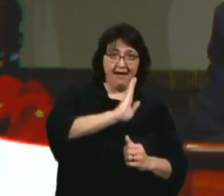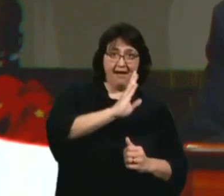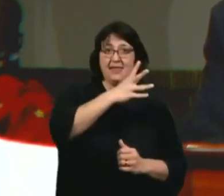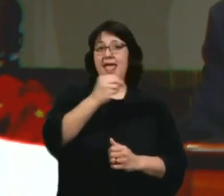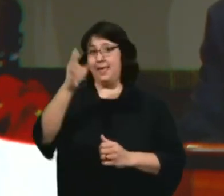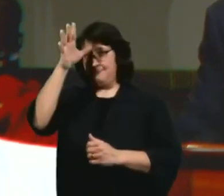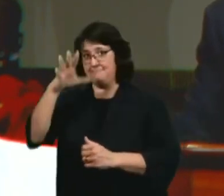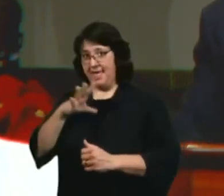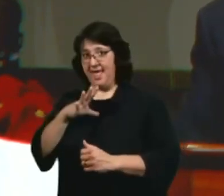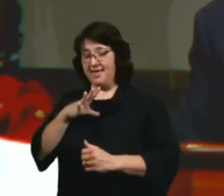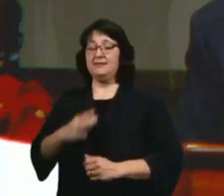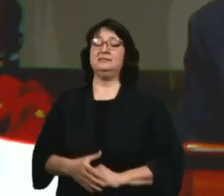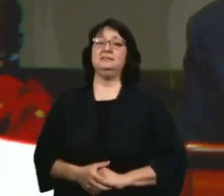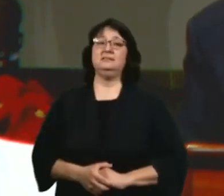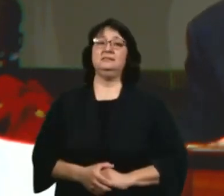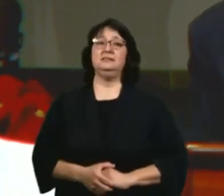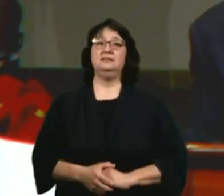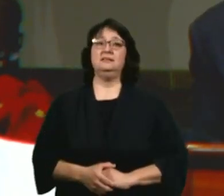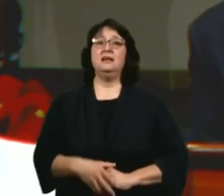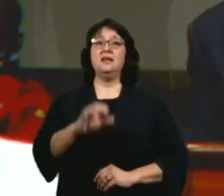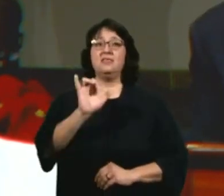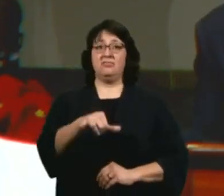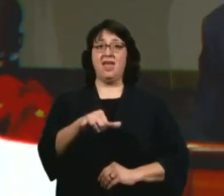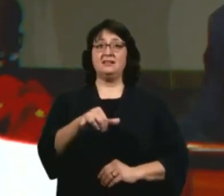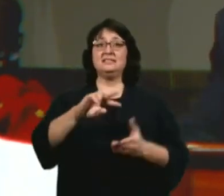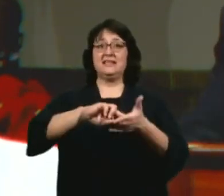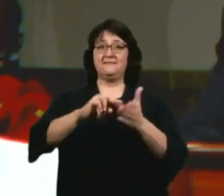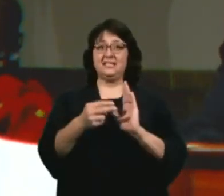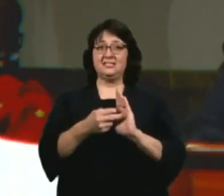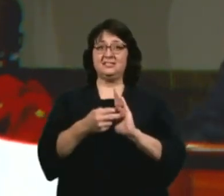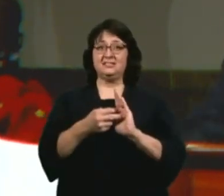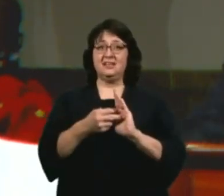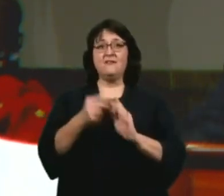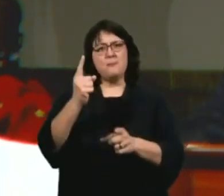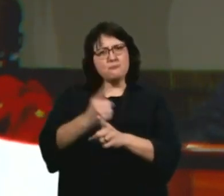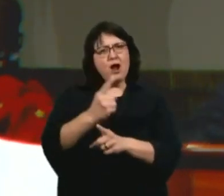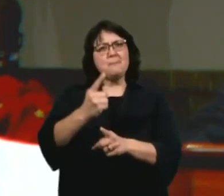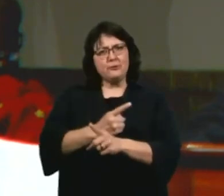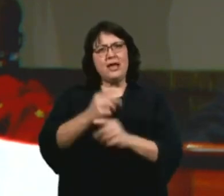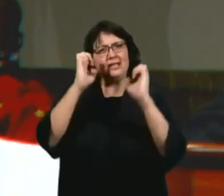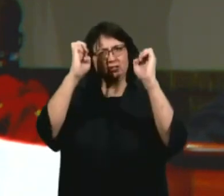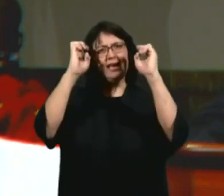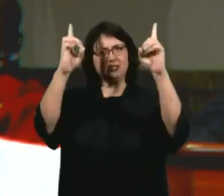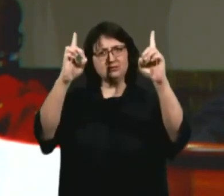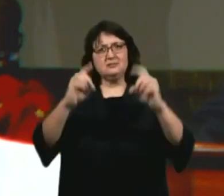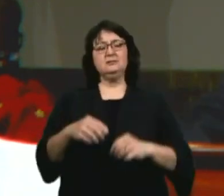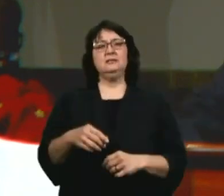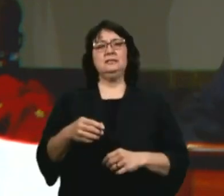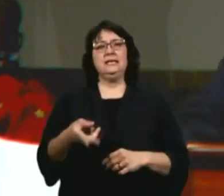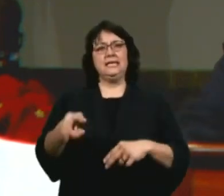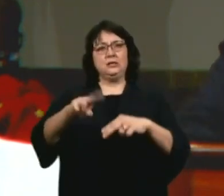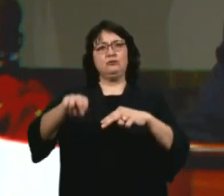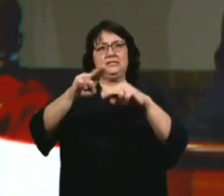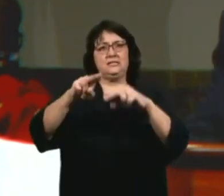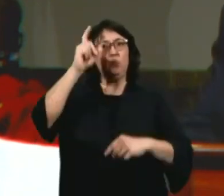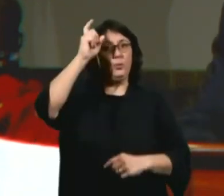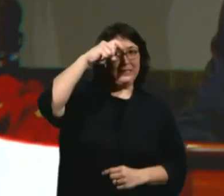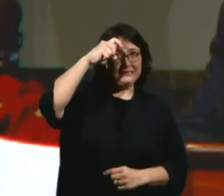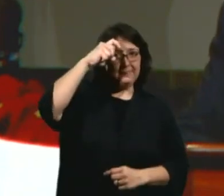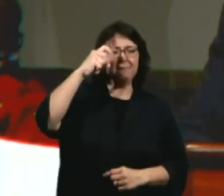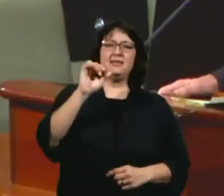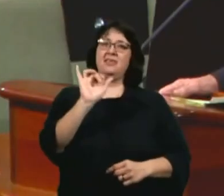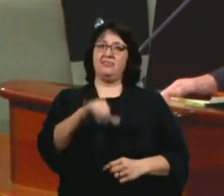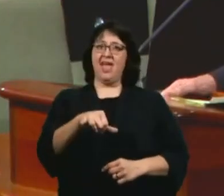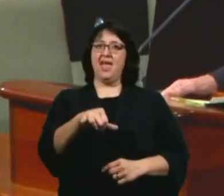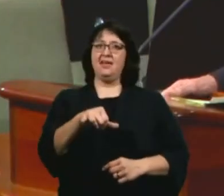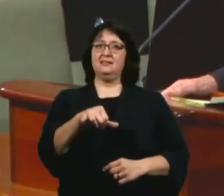man." And that's the definition of a proper education. He increased in wisdom. Of course,